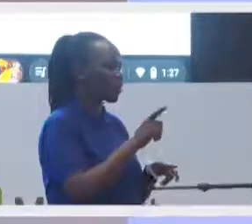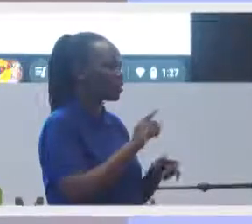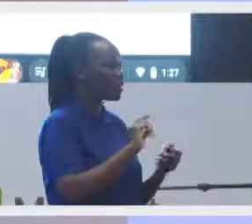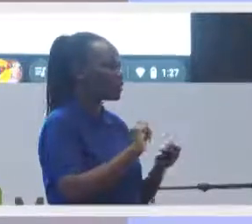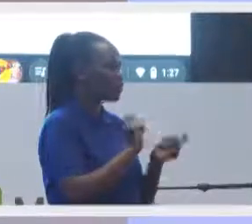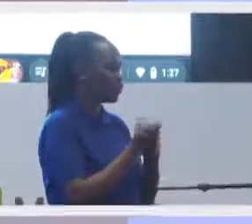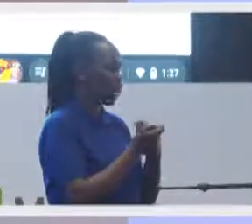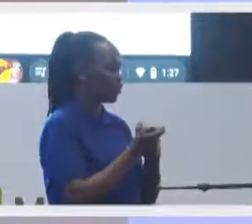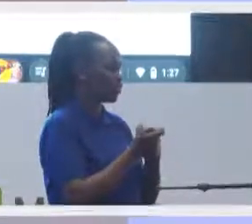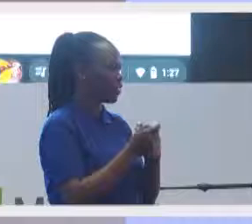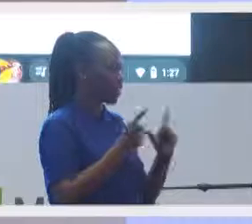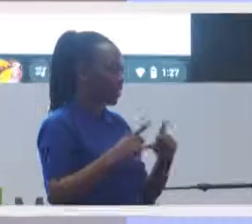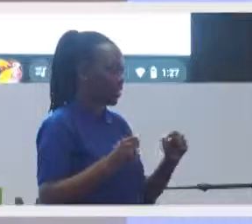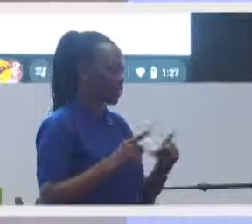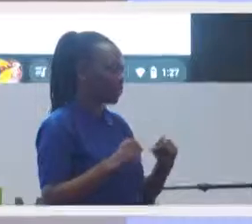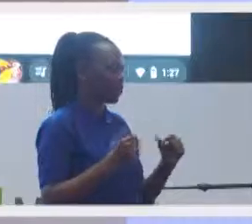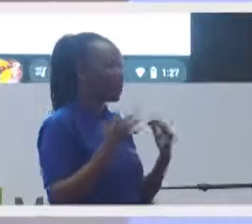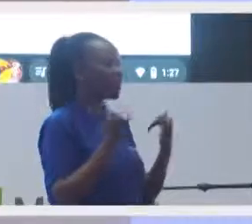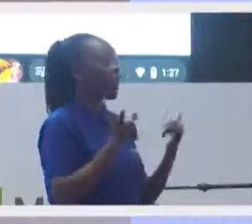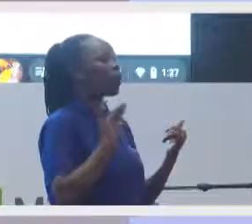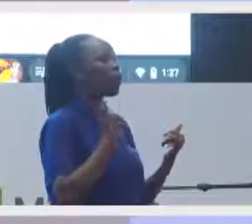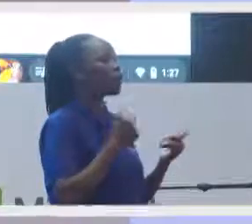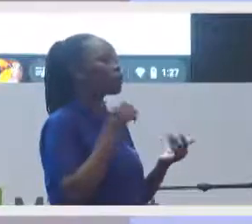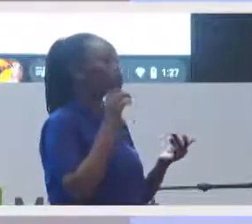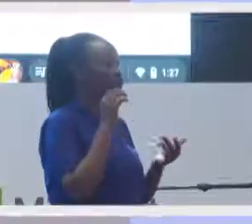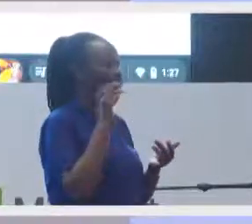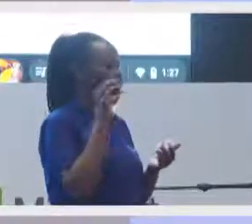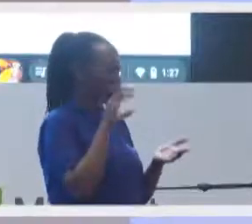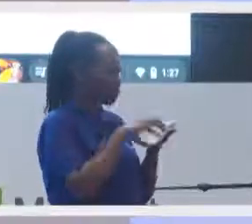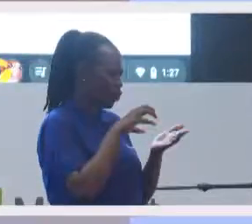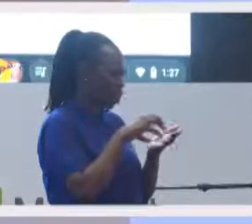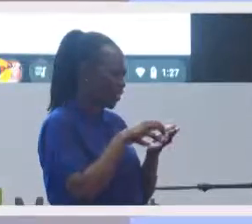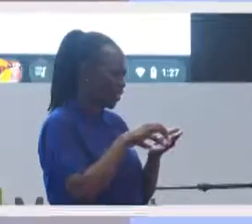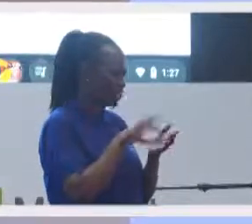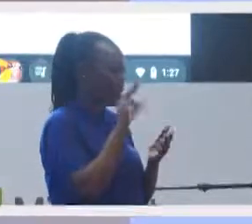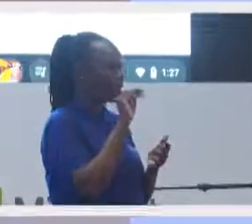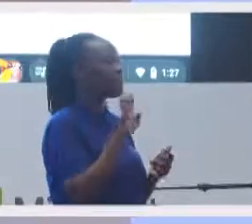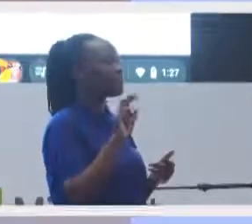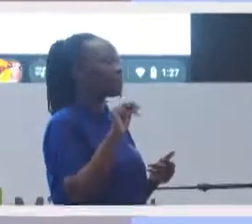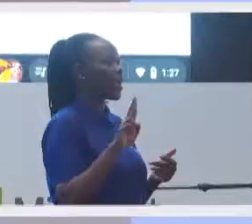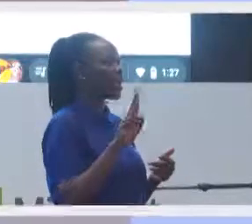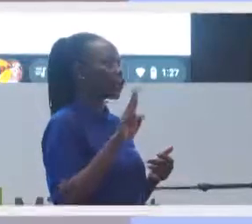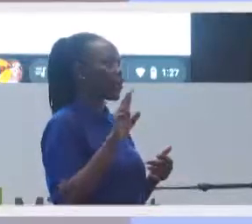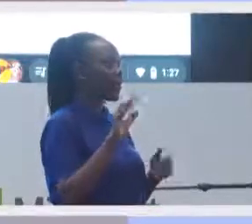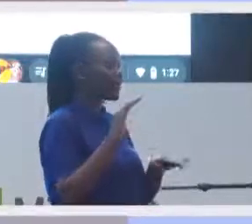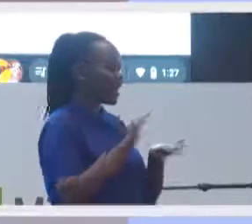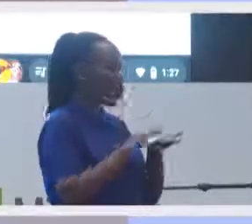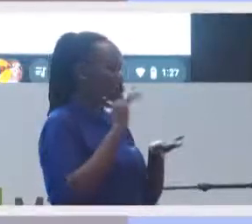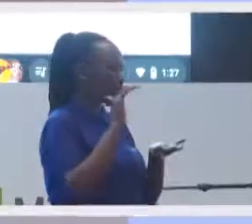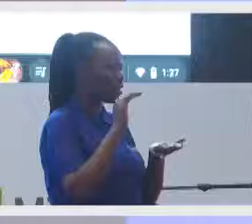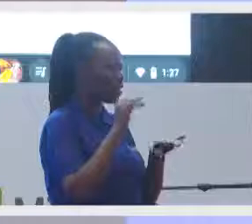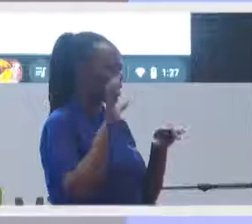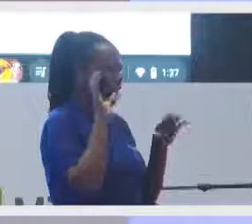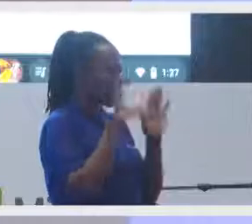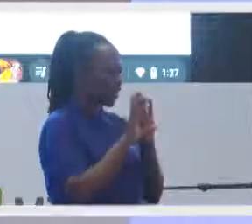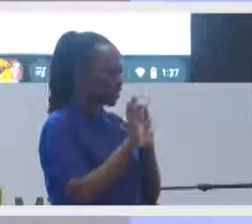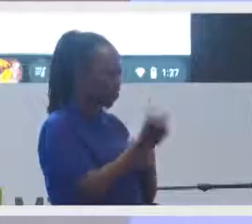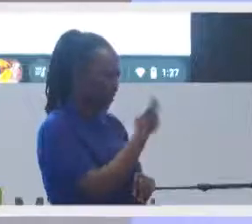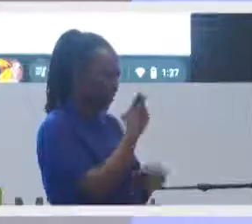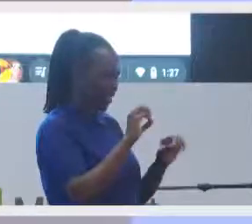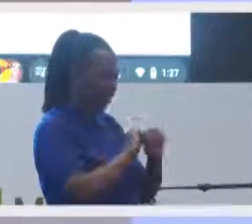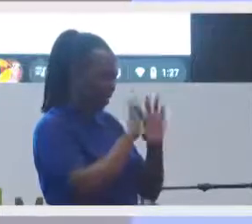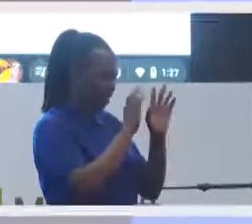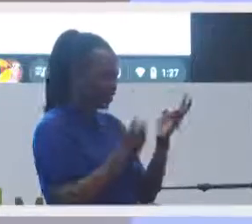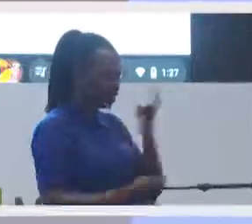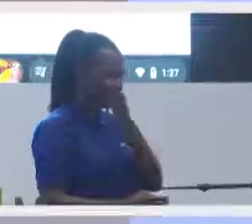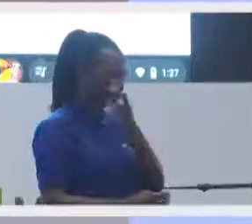Descriptions. Now, I'm going to get into the context menu and turn on Get Image Descriptions. So please pay close attention to what